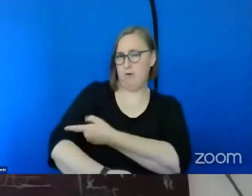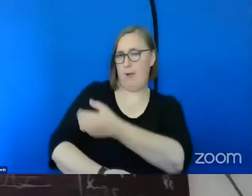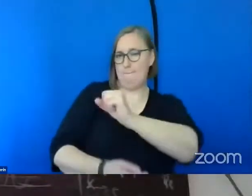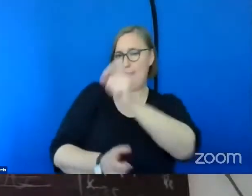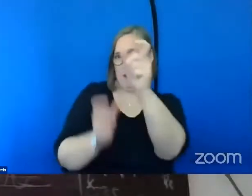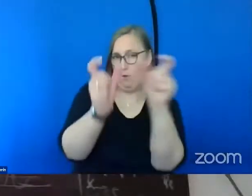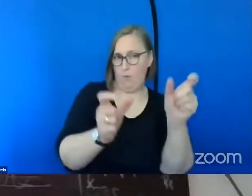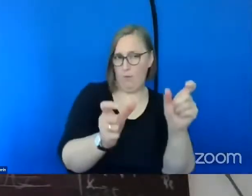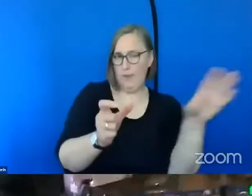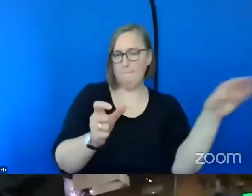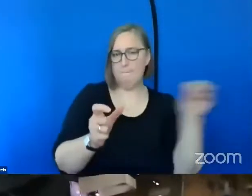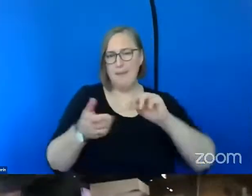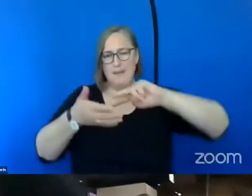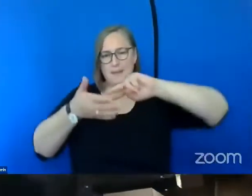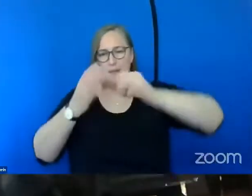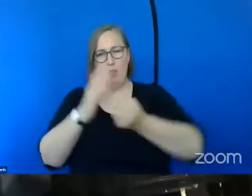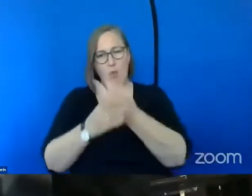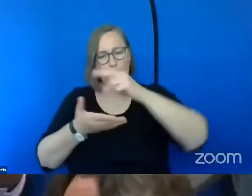CYBATHLON macht glücklich.